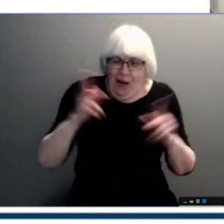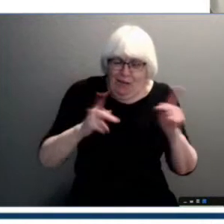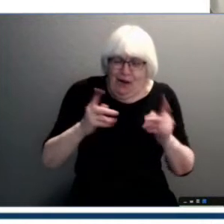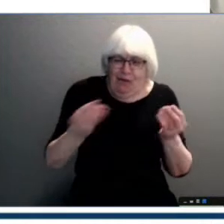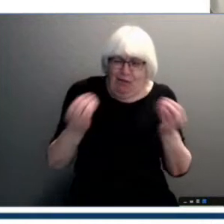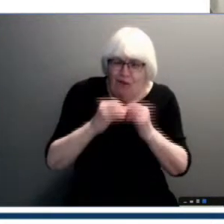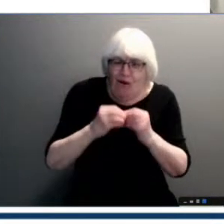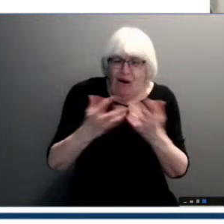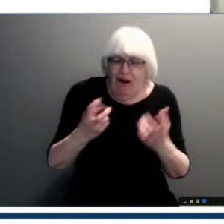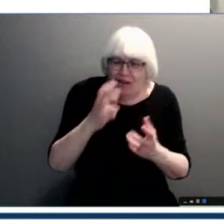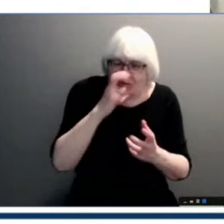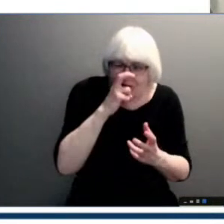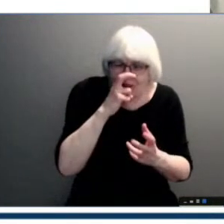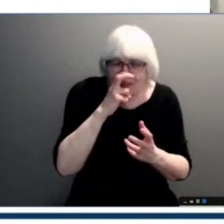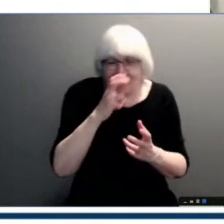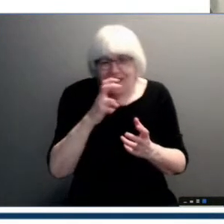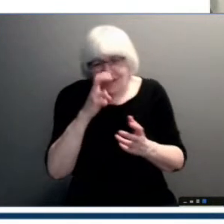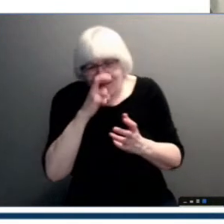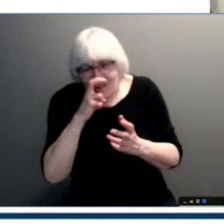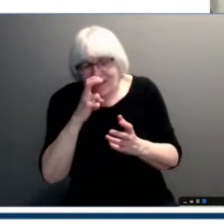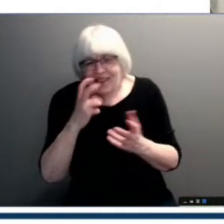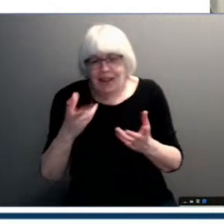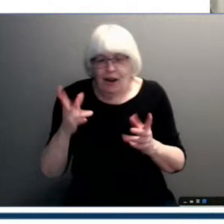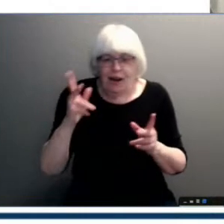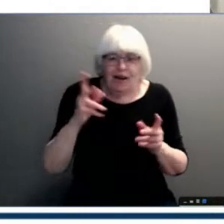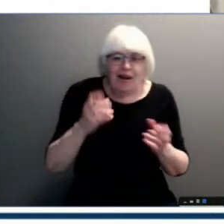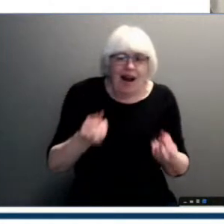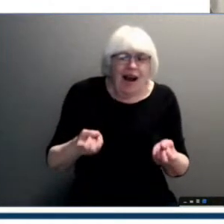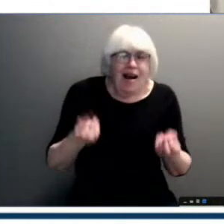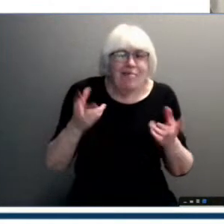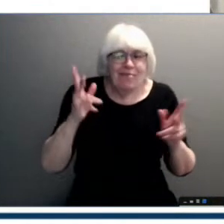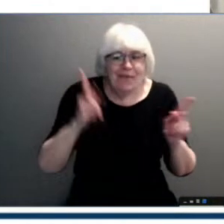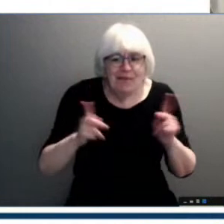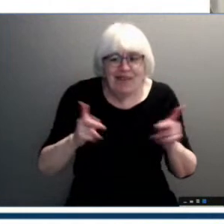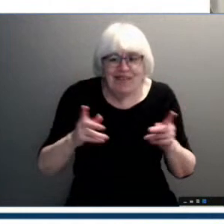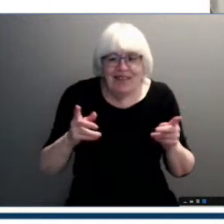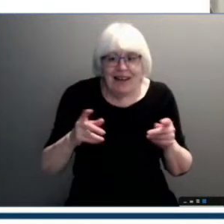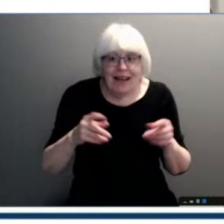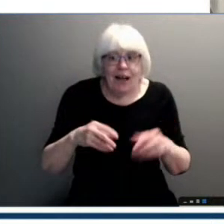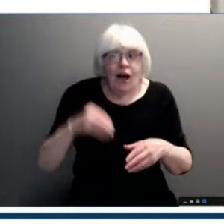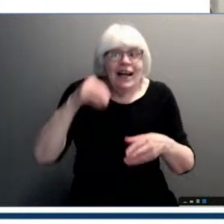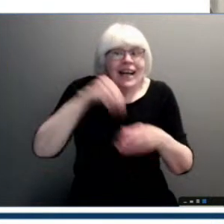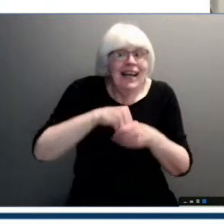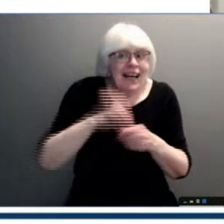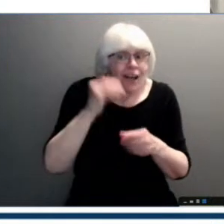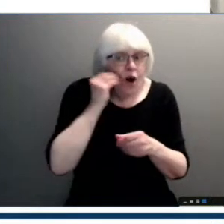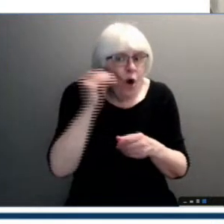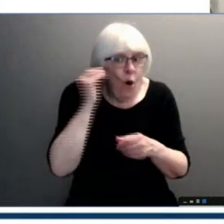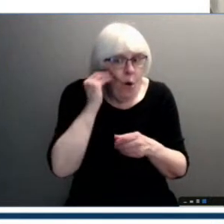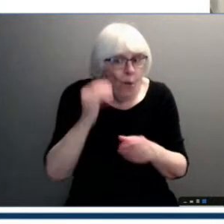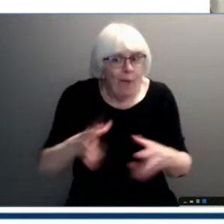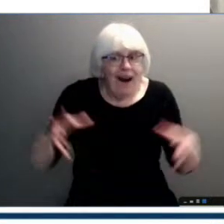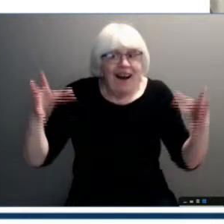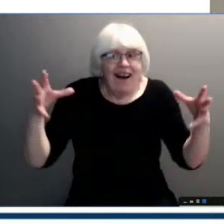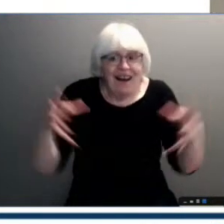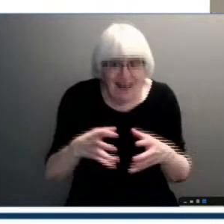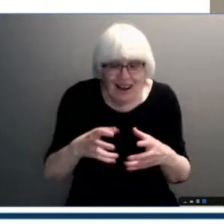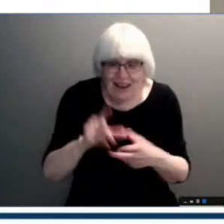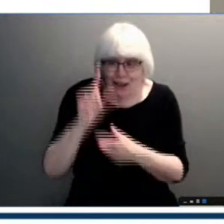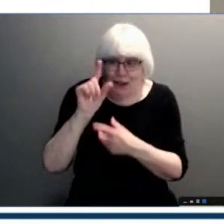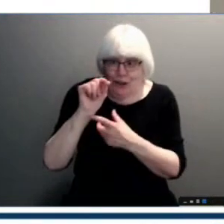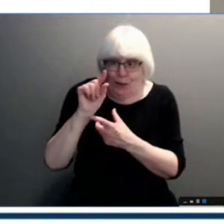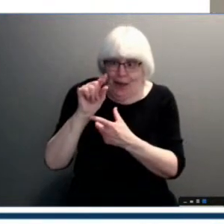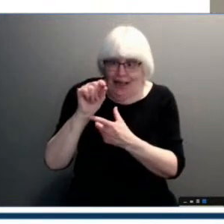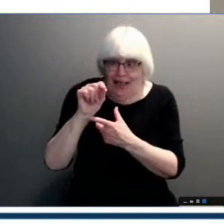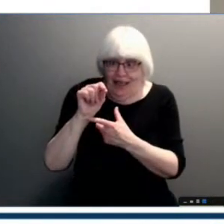number of people at a household gathering, which is now 20. Why wasn't this done? So we only put